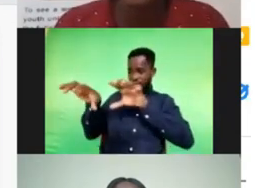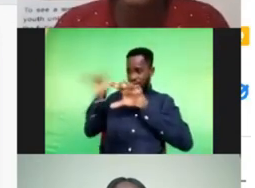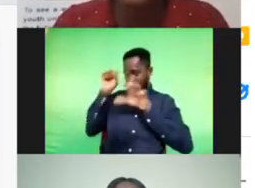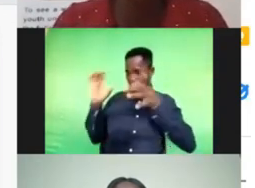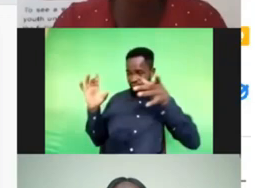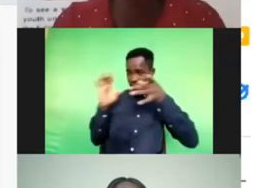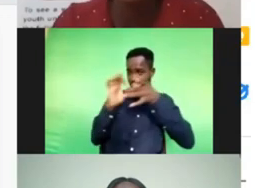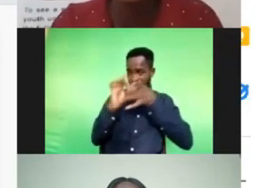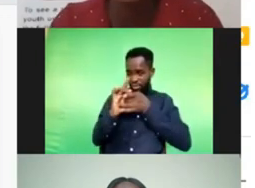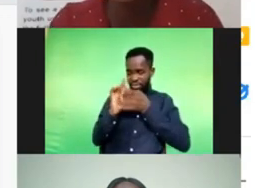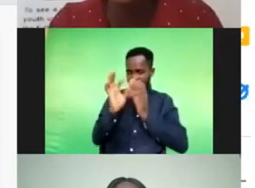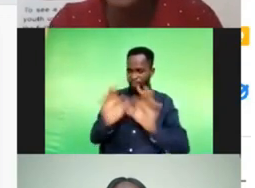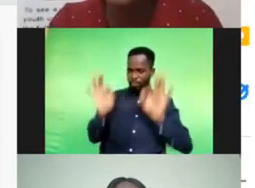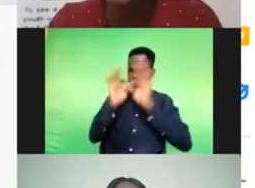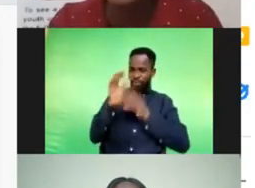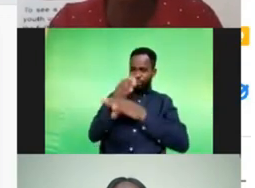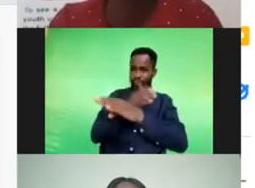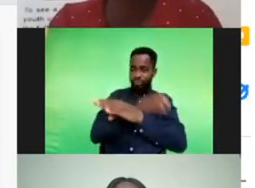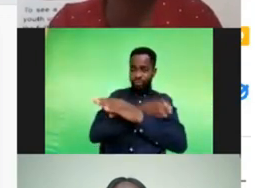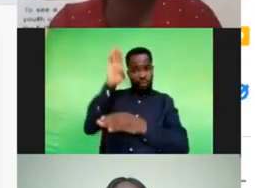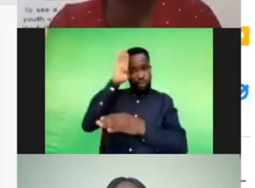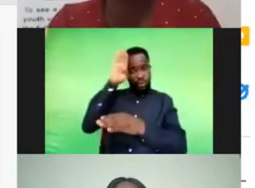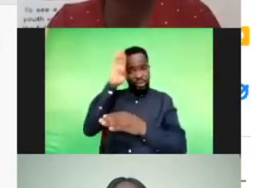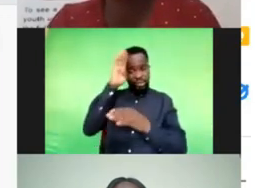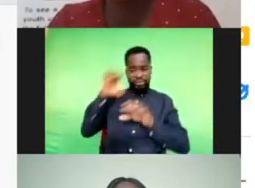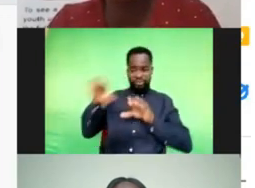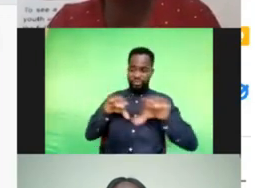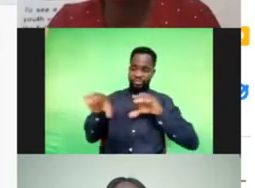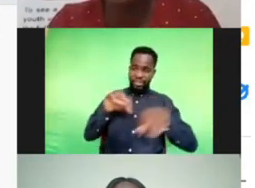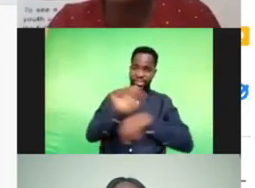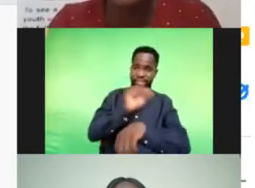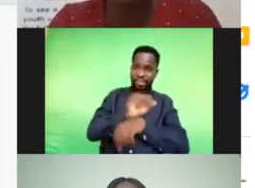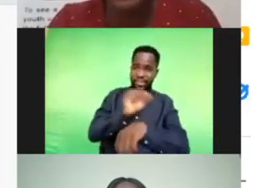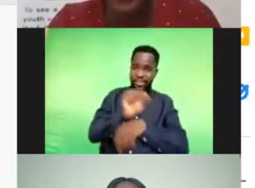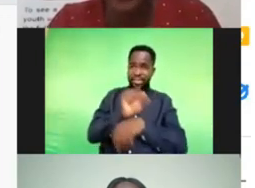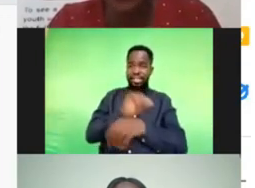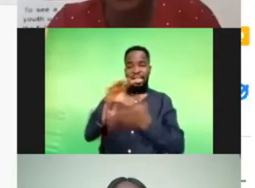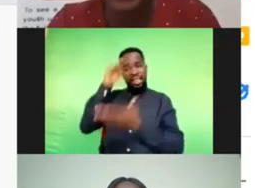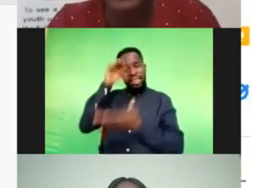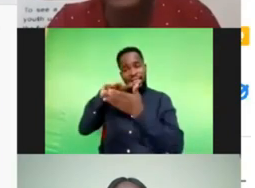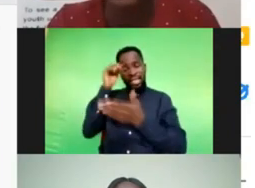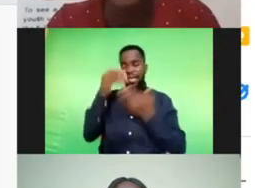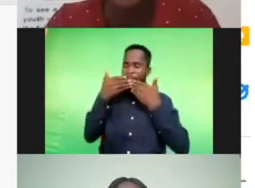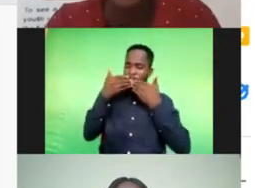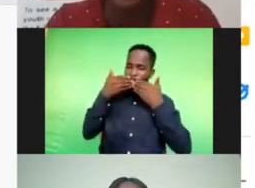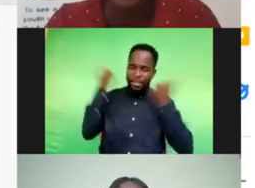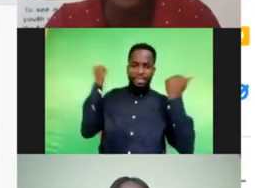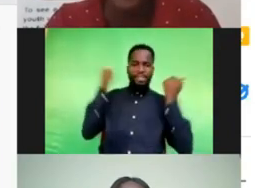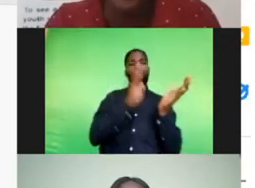other cognitive and functioning skills, including better learning outcomes in schools.